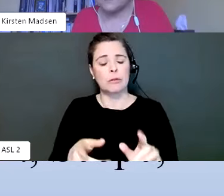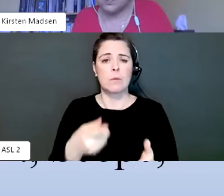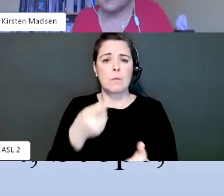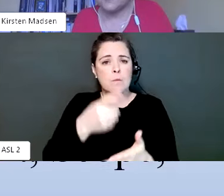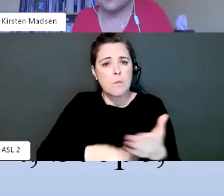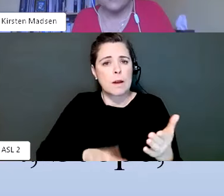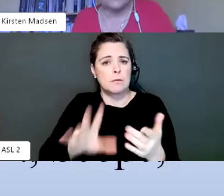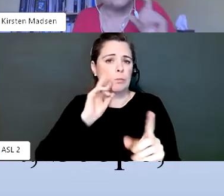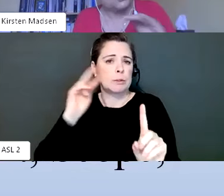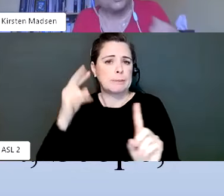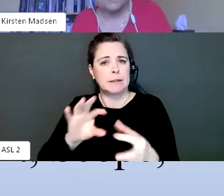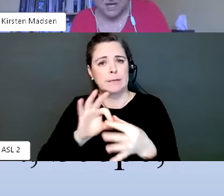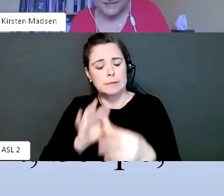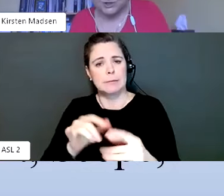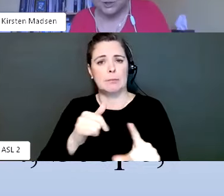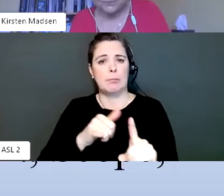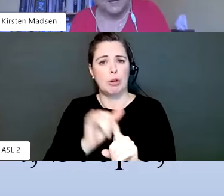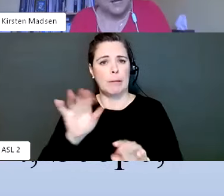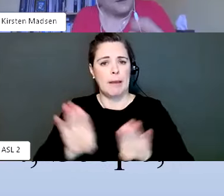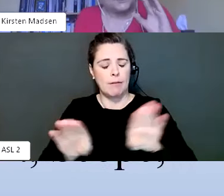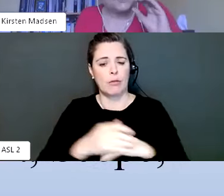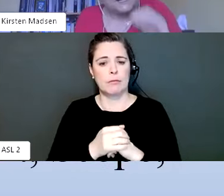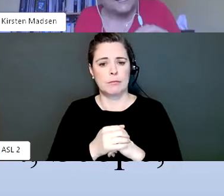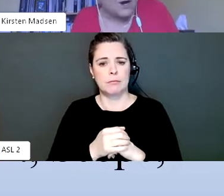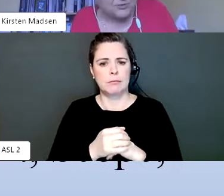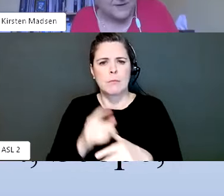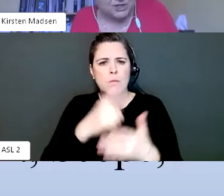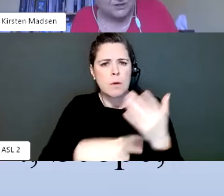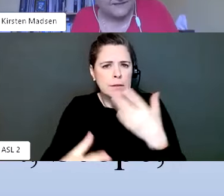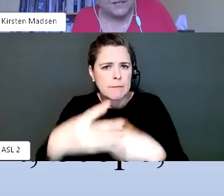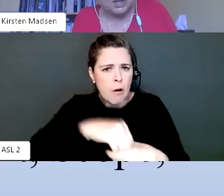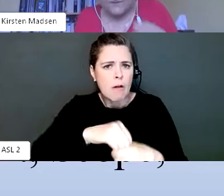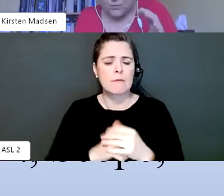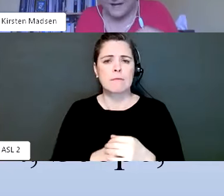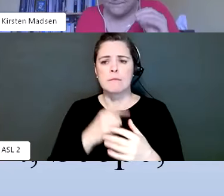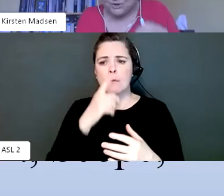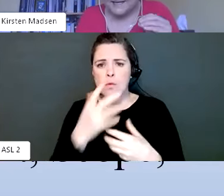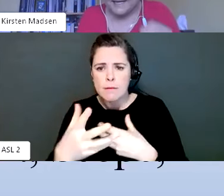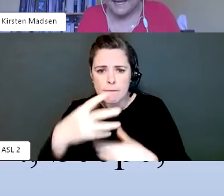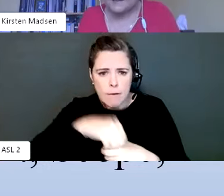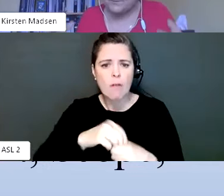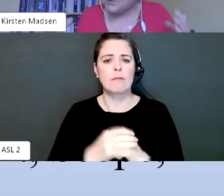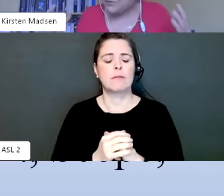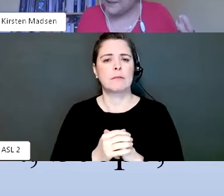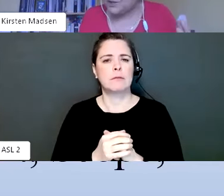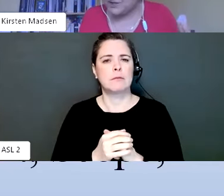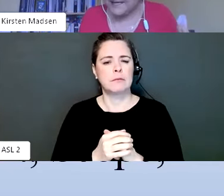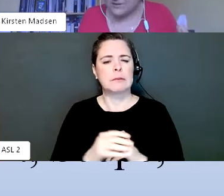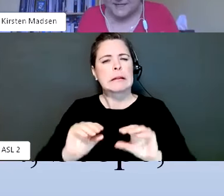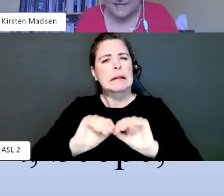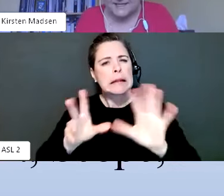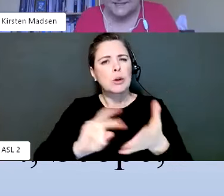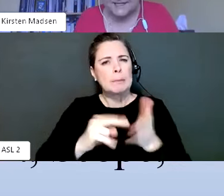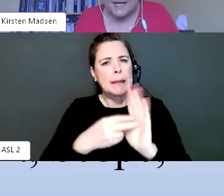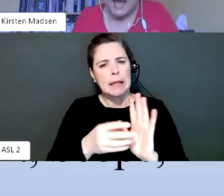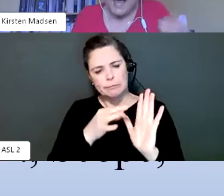this policy is developed, and who it applies to. There's a clear operational definition for what bullying is, so people really understand what it